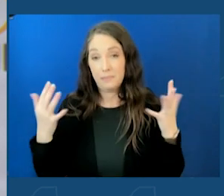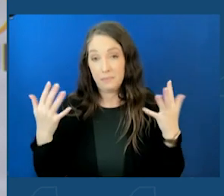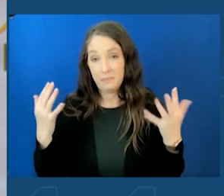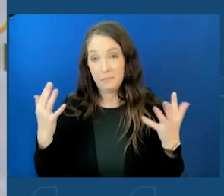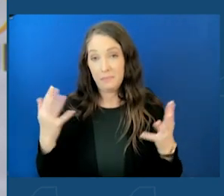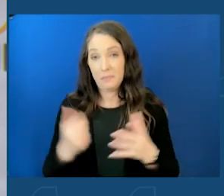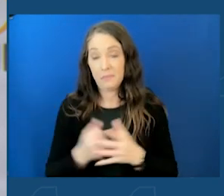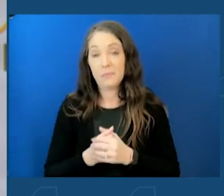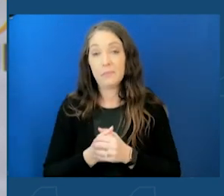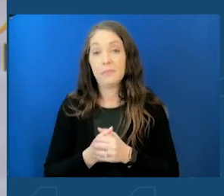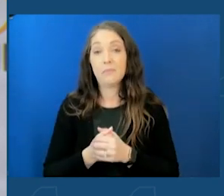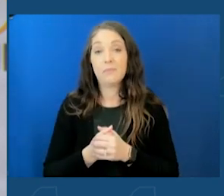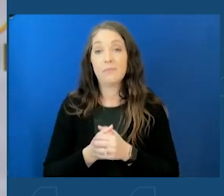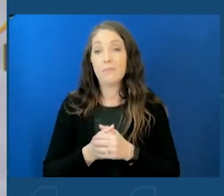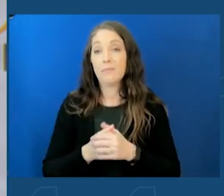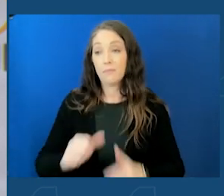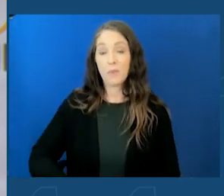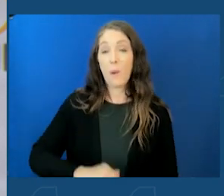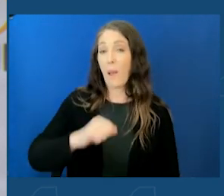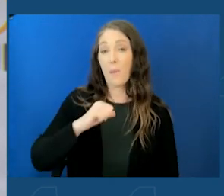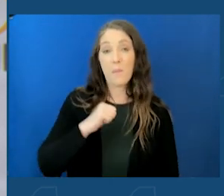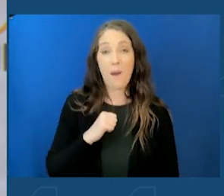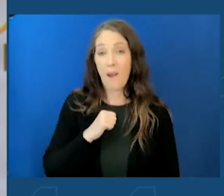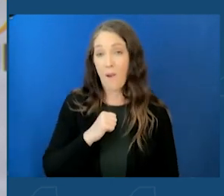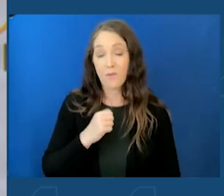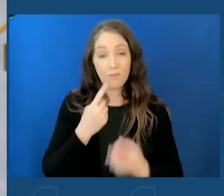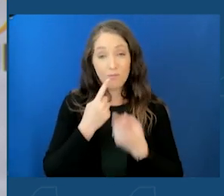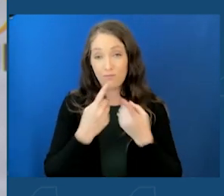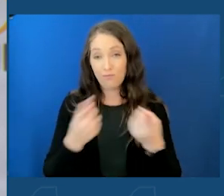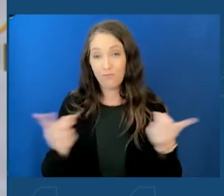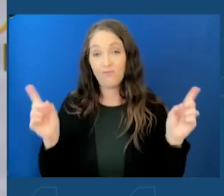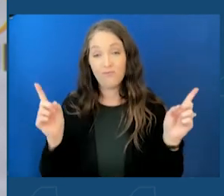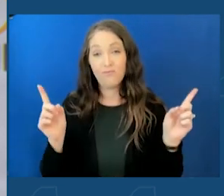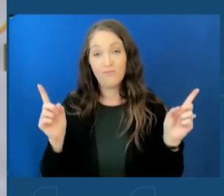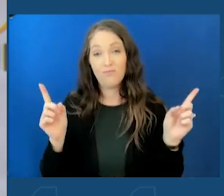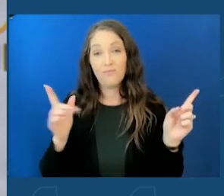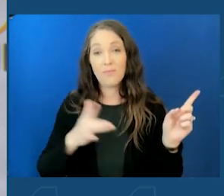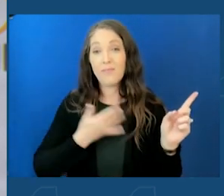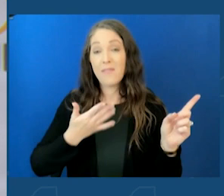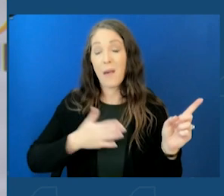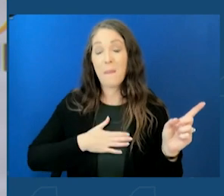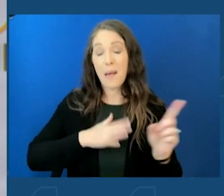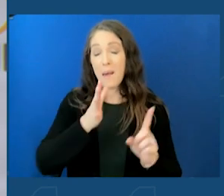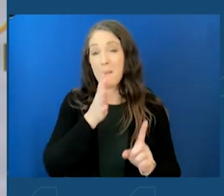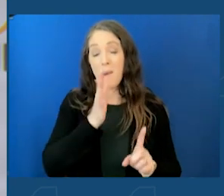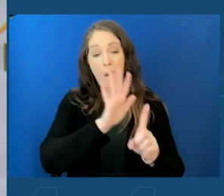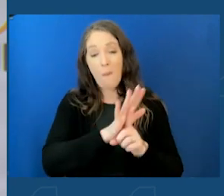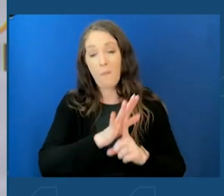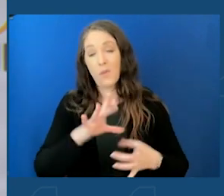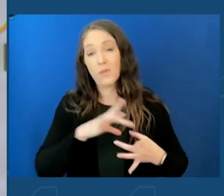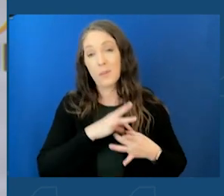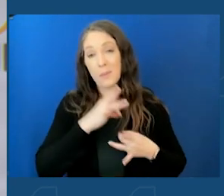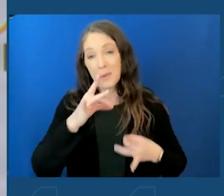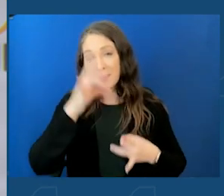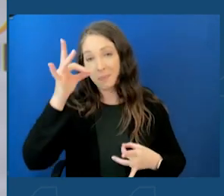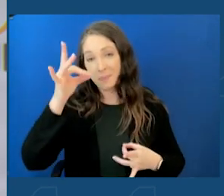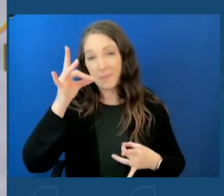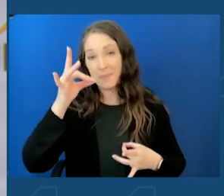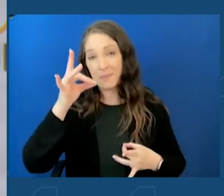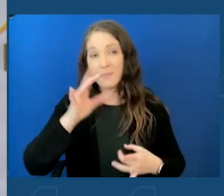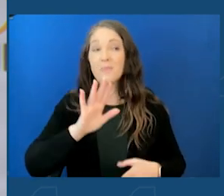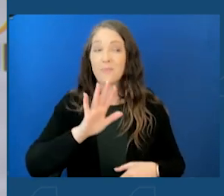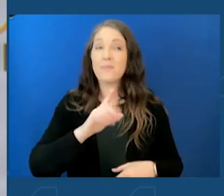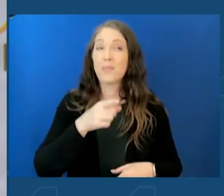So I'm proud to say, as I stand here, I do feel my mother's spirit. My mother would be happy to know that her daughter